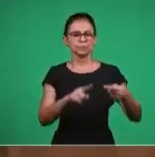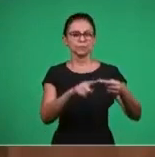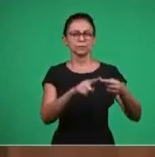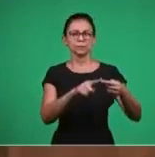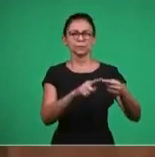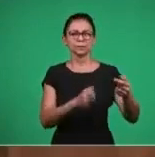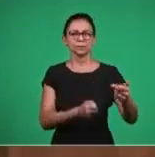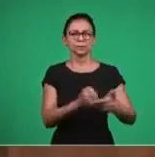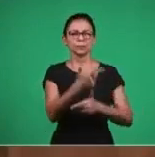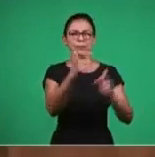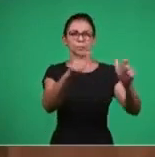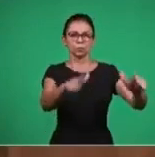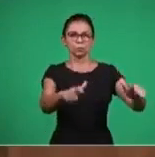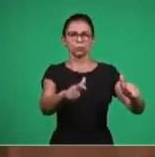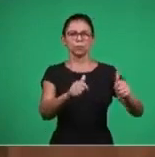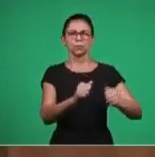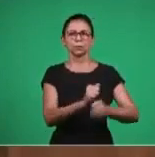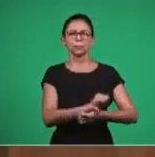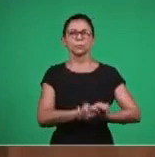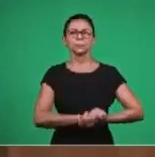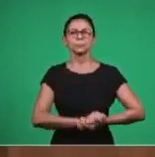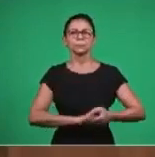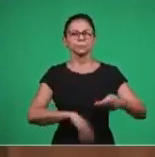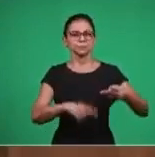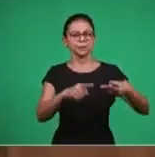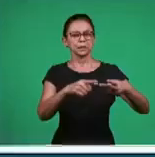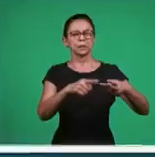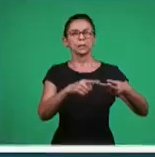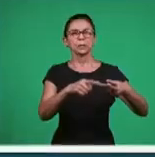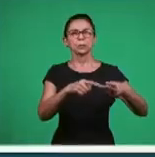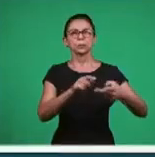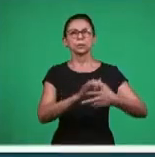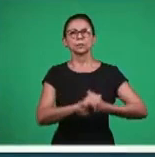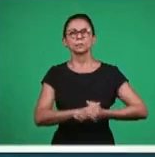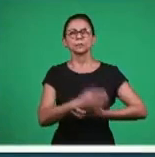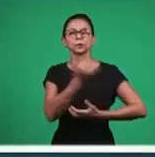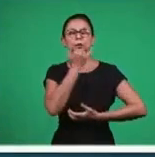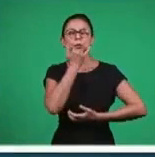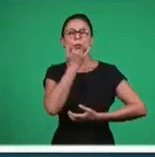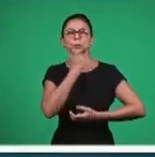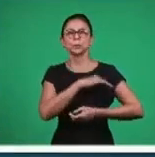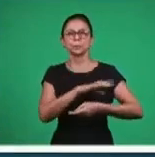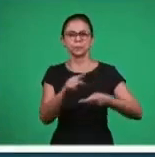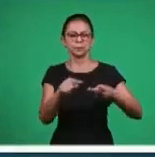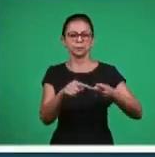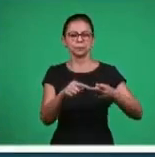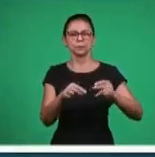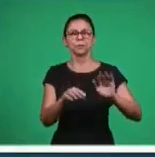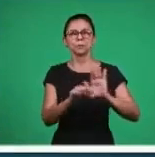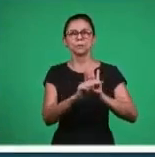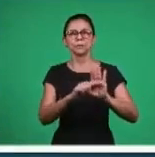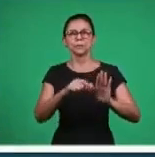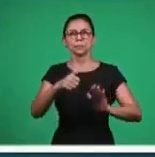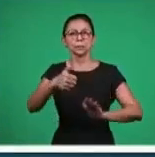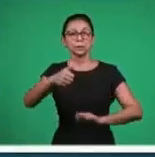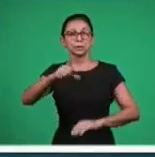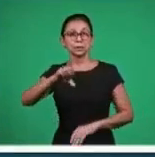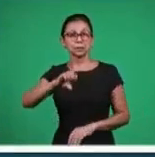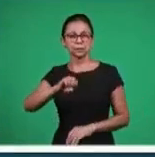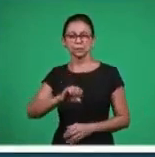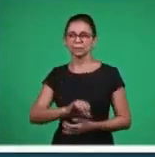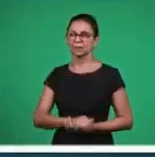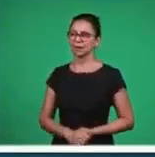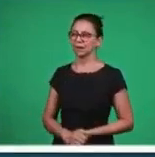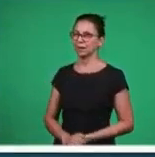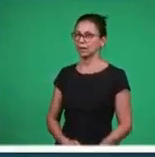The first excuse was about the field. The second excuse. Yeah. And another said, verse 19. And another said,